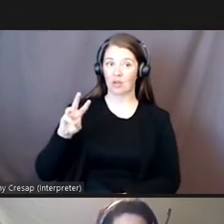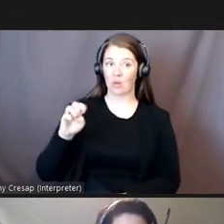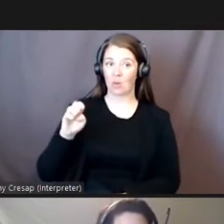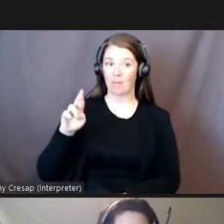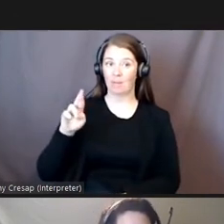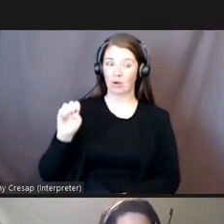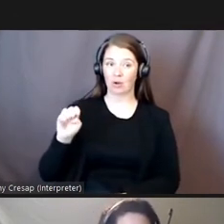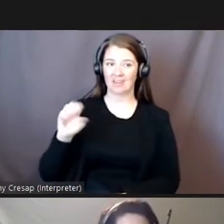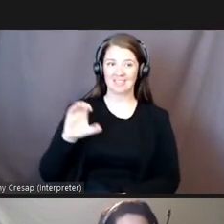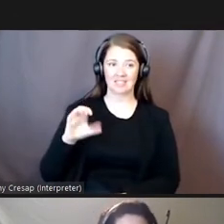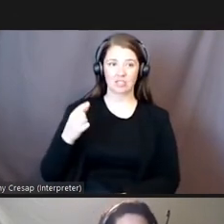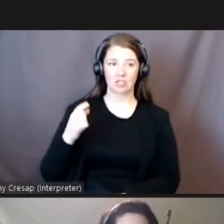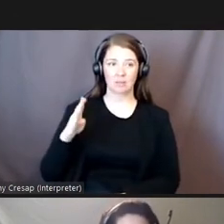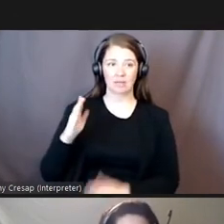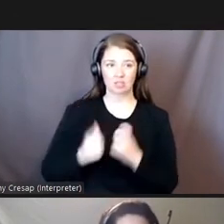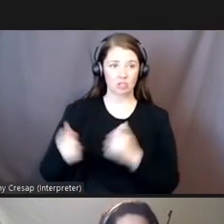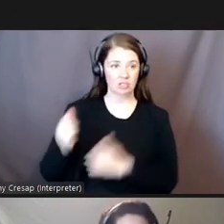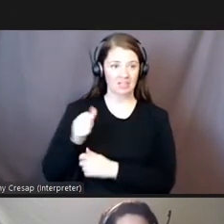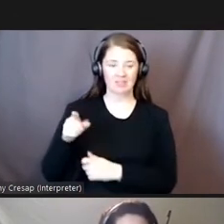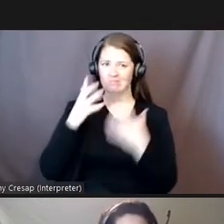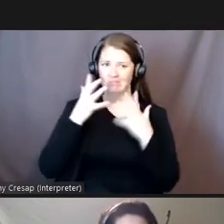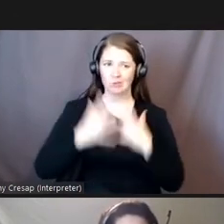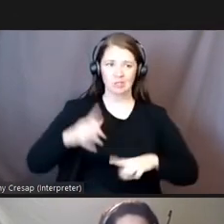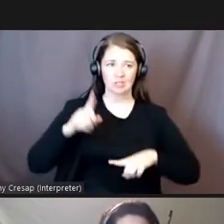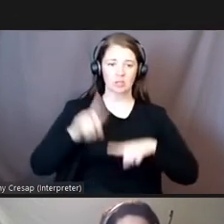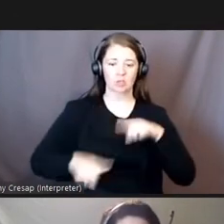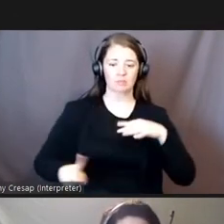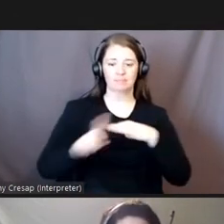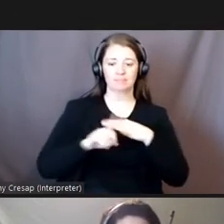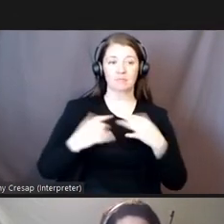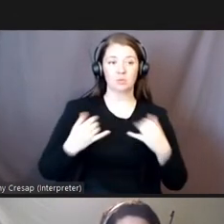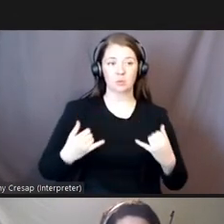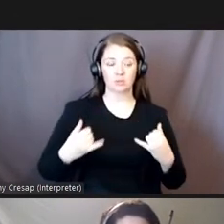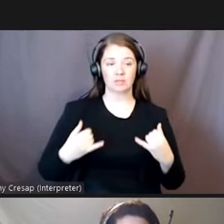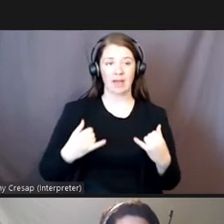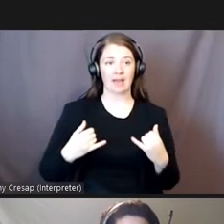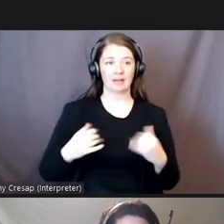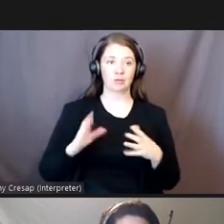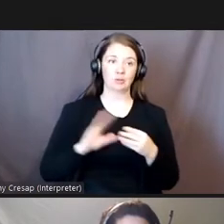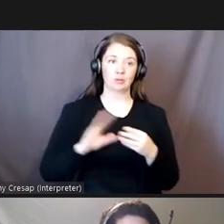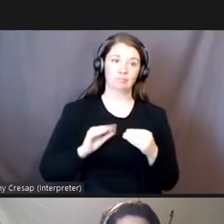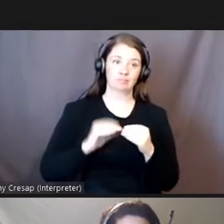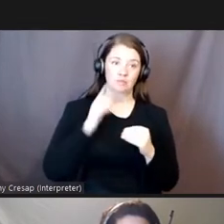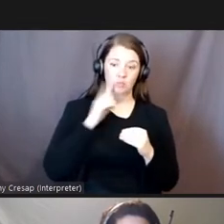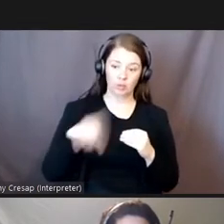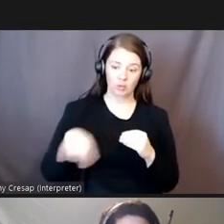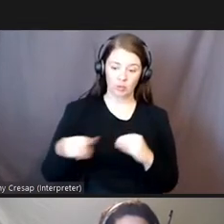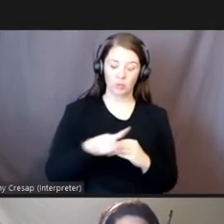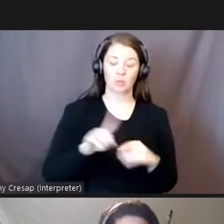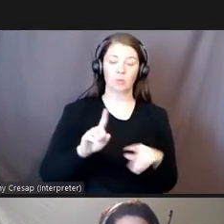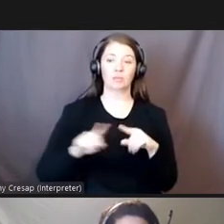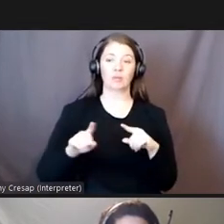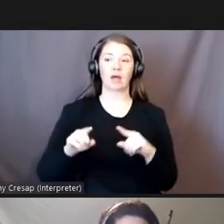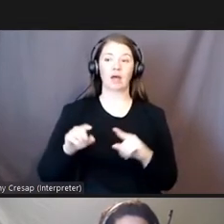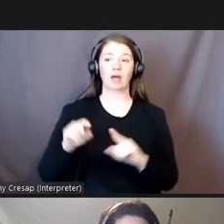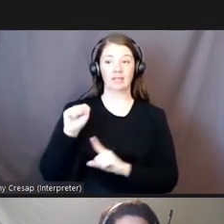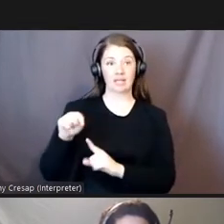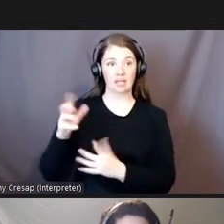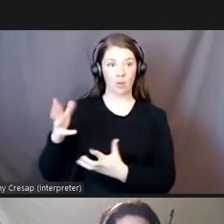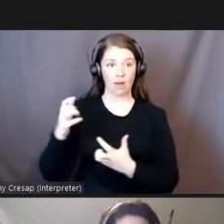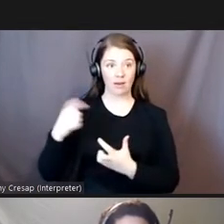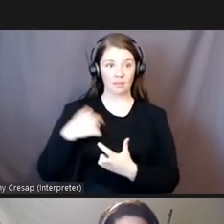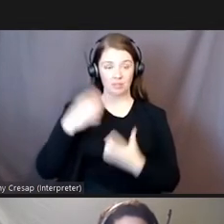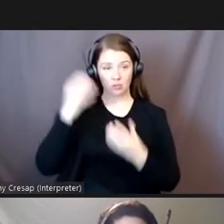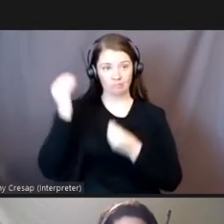who unfortunately couldn't be here today to address the group, but he wanted me to pass along